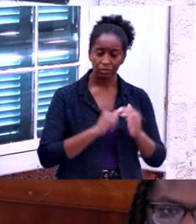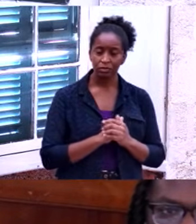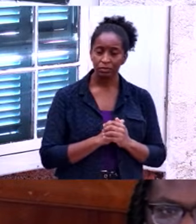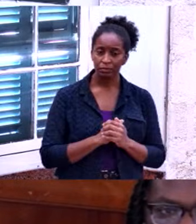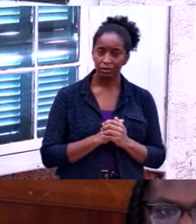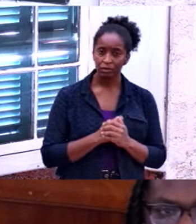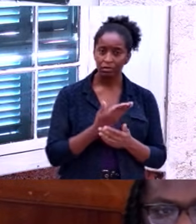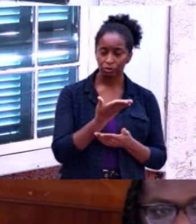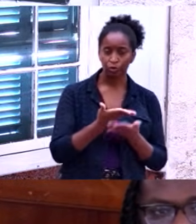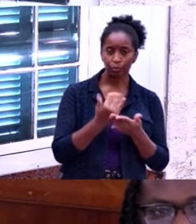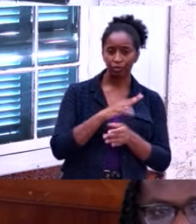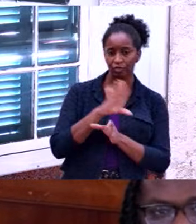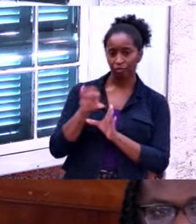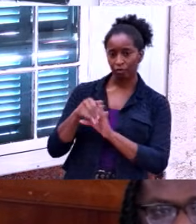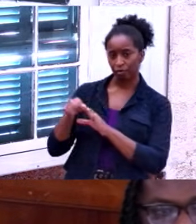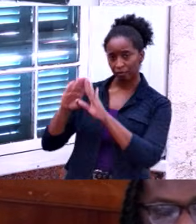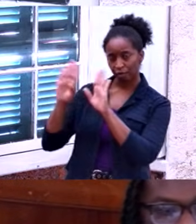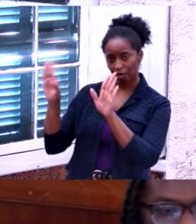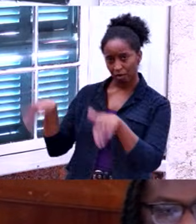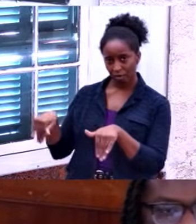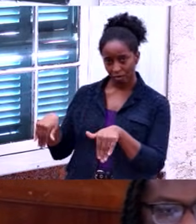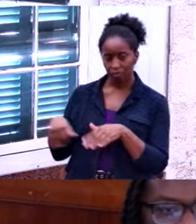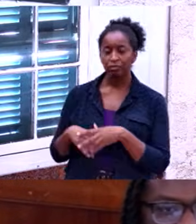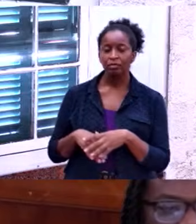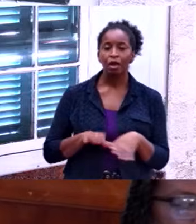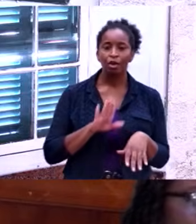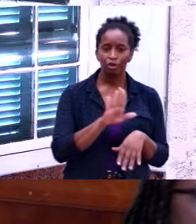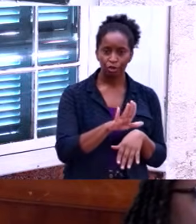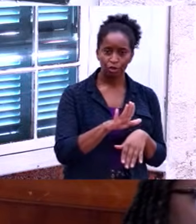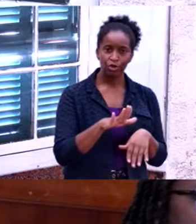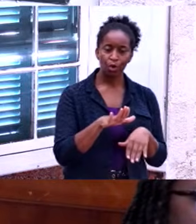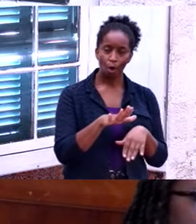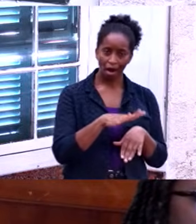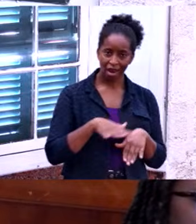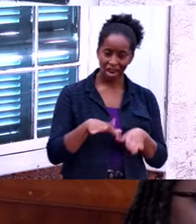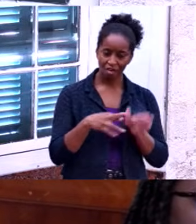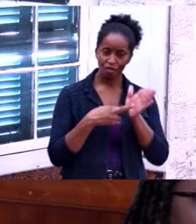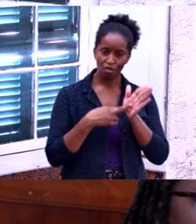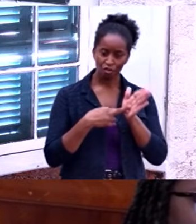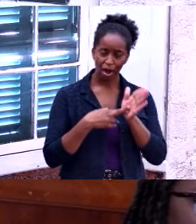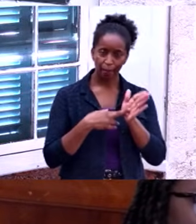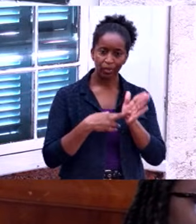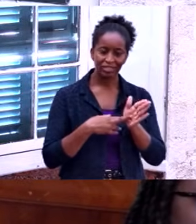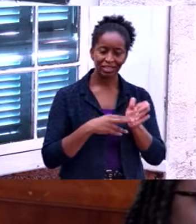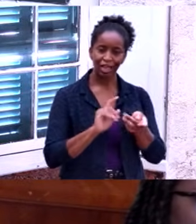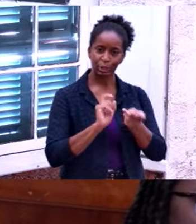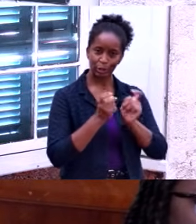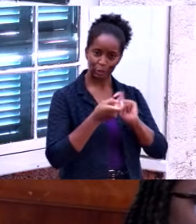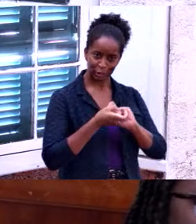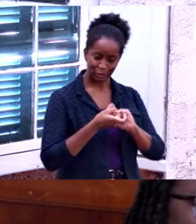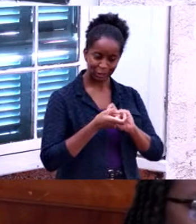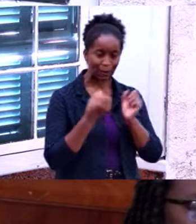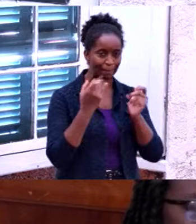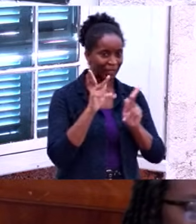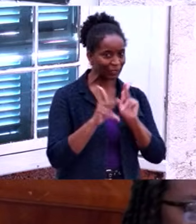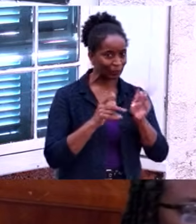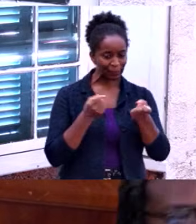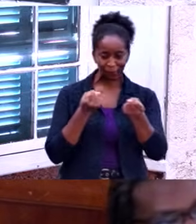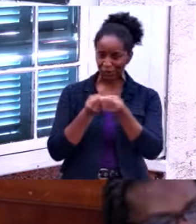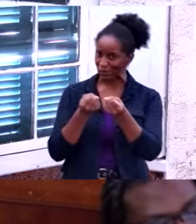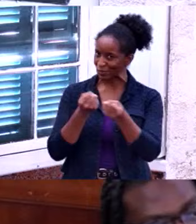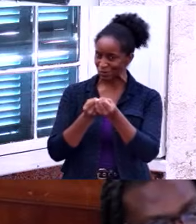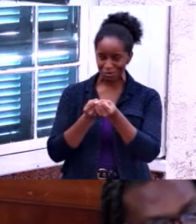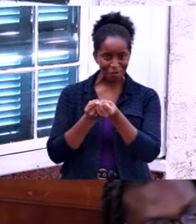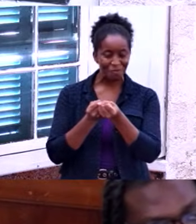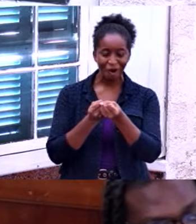voting population that supported you to another constituency that was shoved into a different parish. Your entire eastern